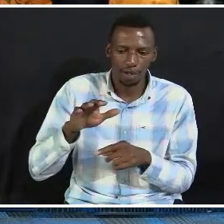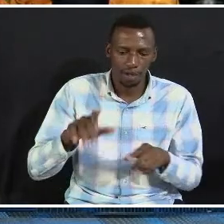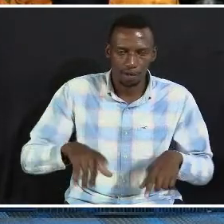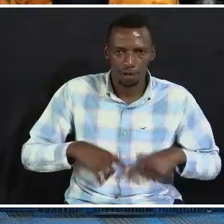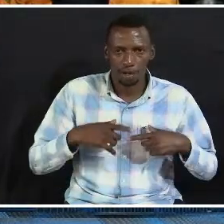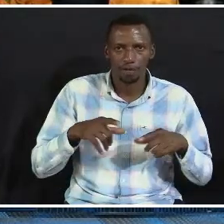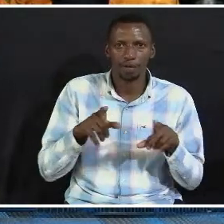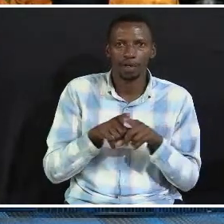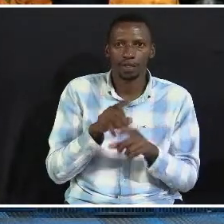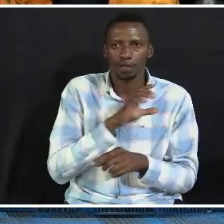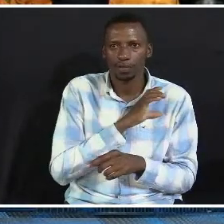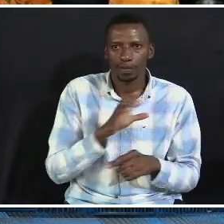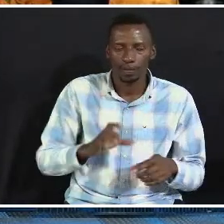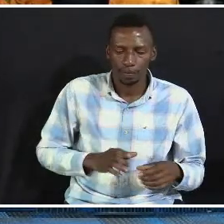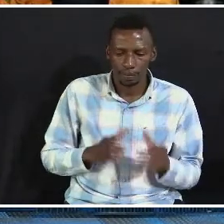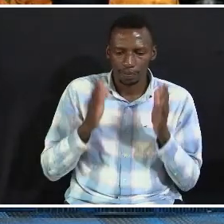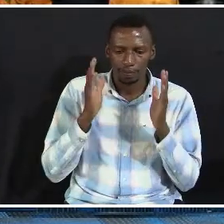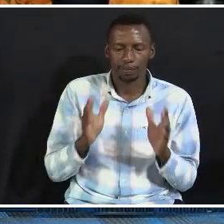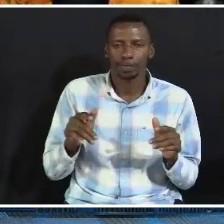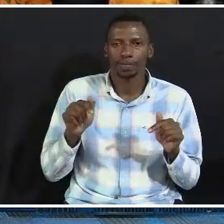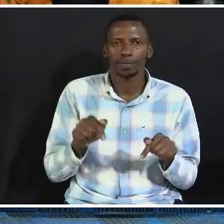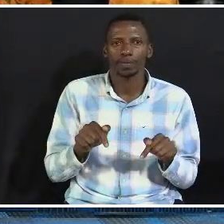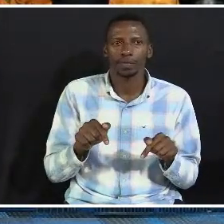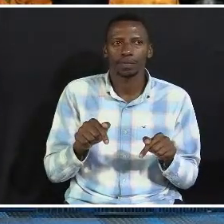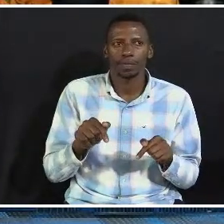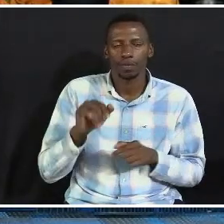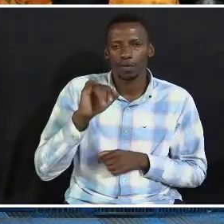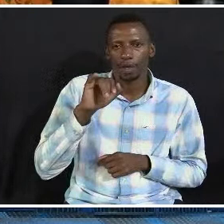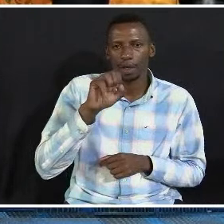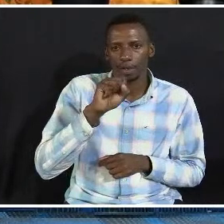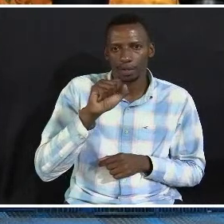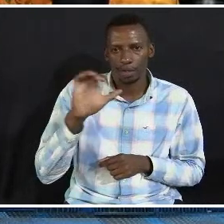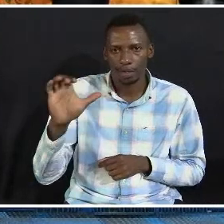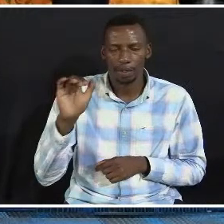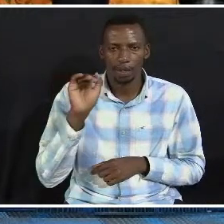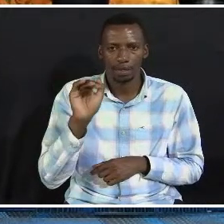today. Isaac was asking, "My Father,